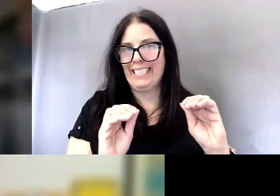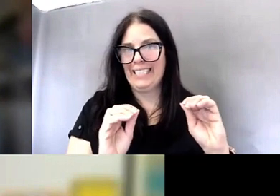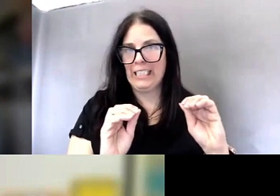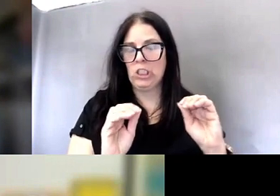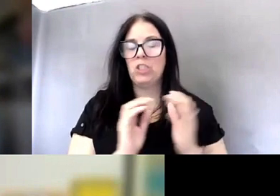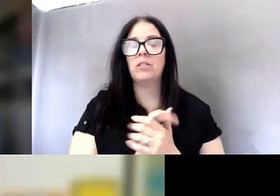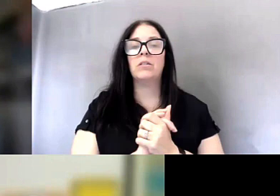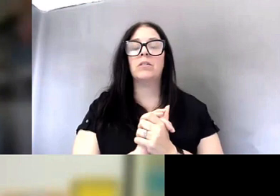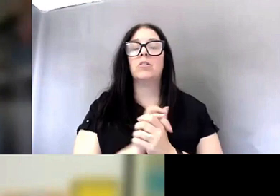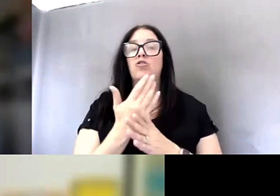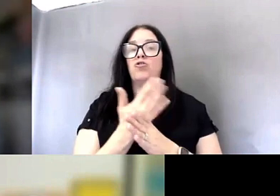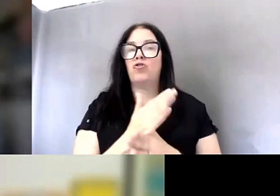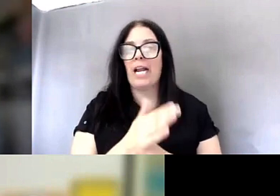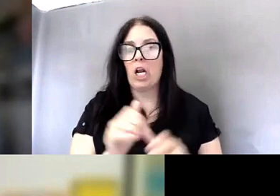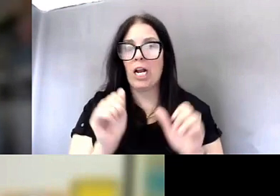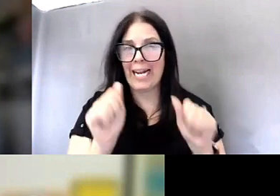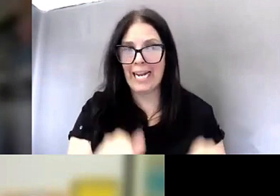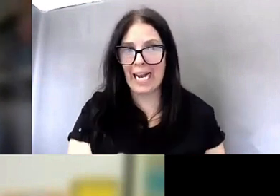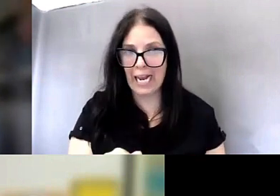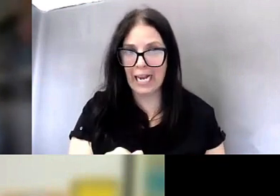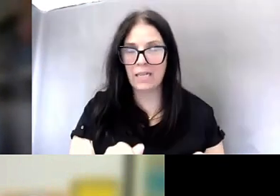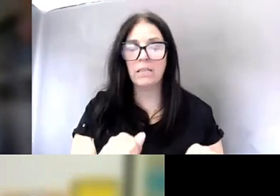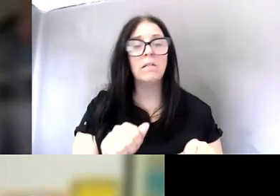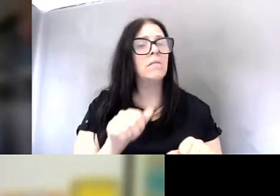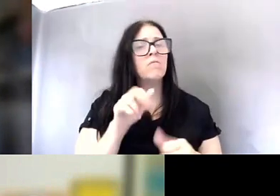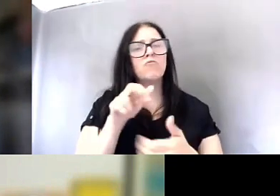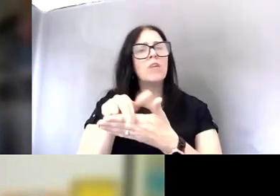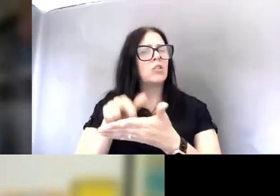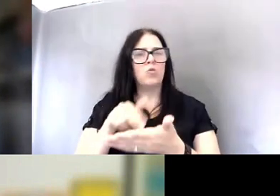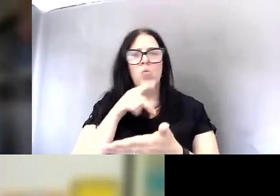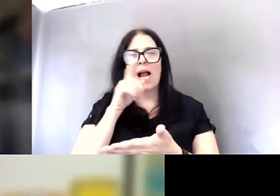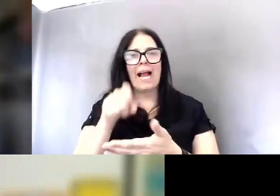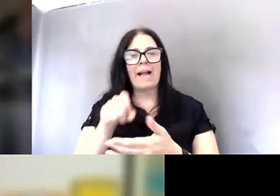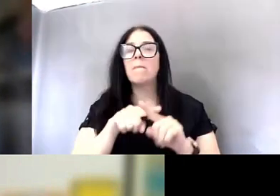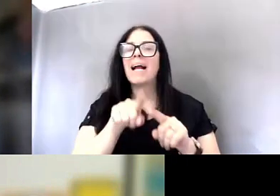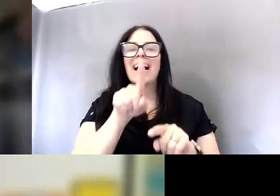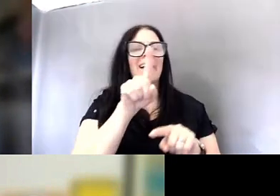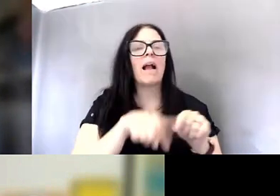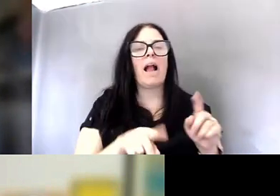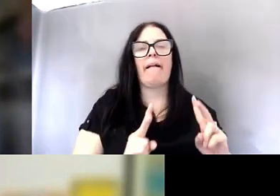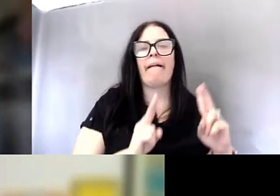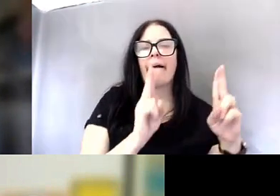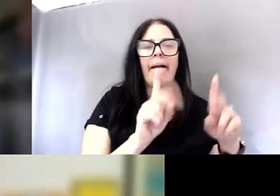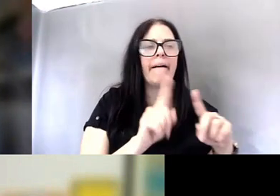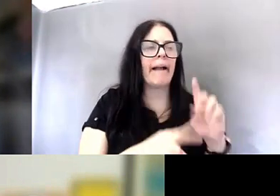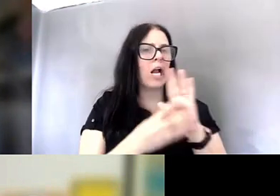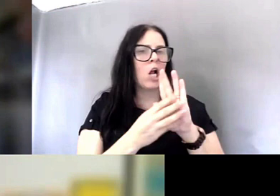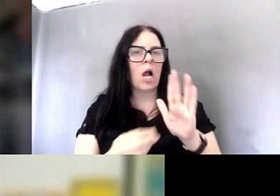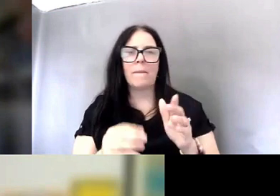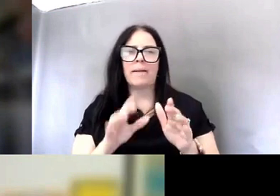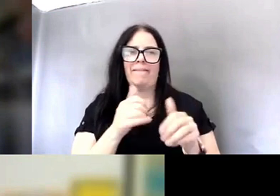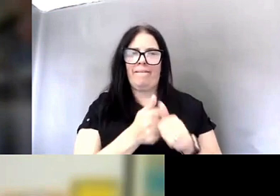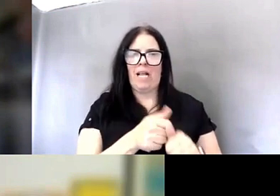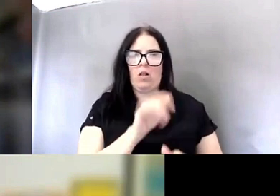They're free. There's no accounts, but of course, there'd be no modifications permitted.